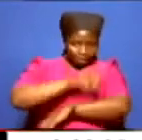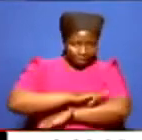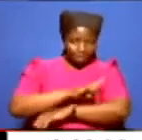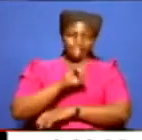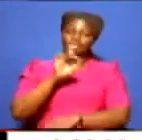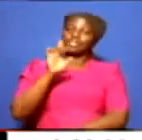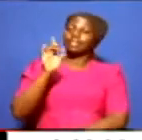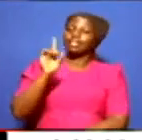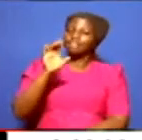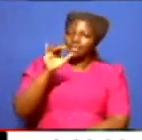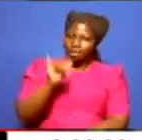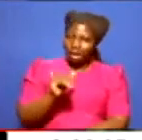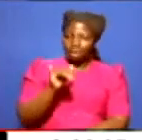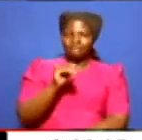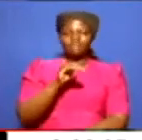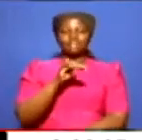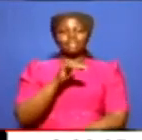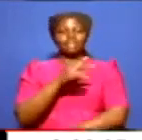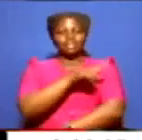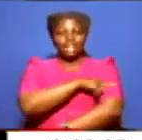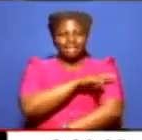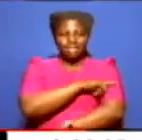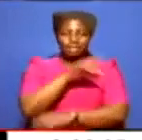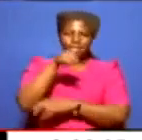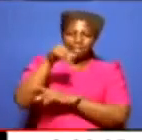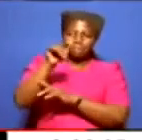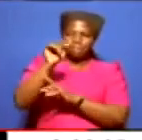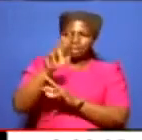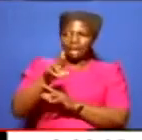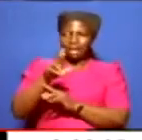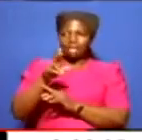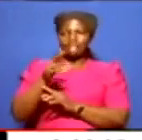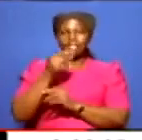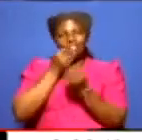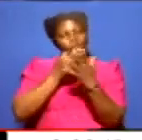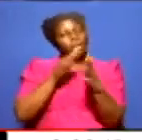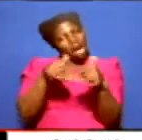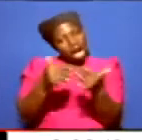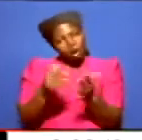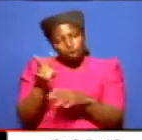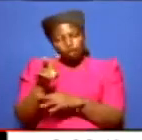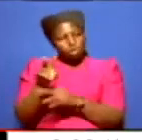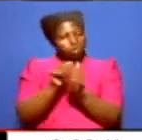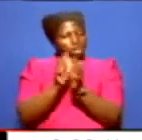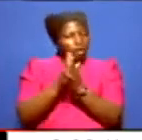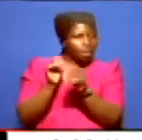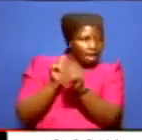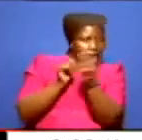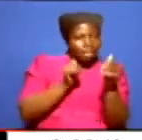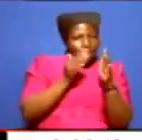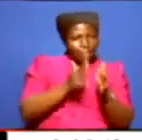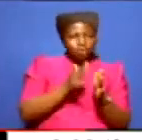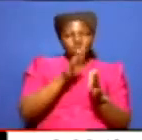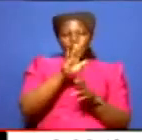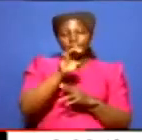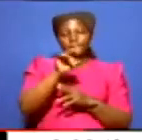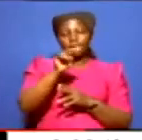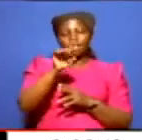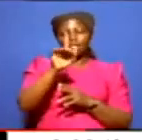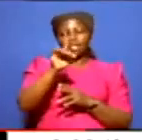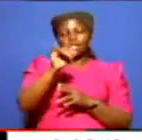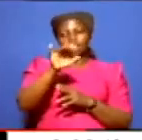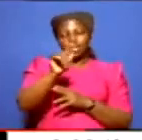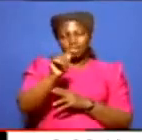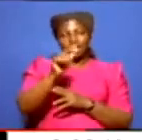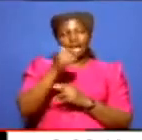Investigations, Sergeant Peter Maina, detailed how the duo and another person, Benedict Kabogi, hatched the scheme. Managed for us,